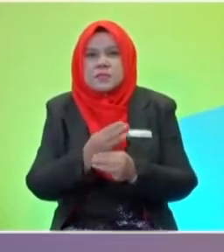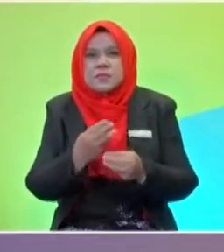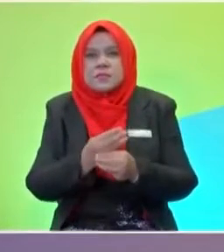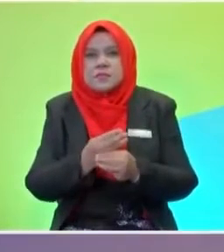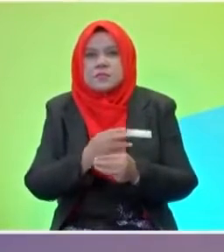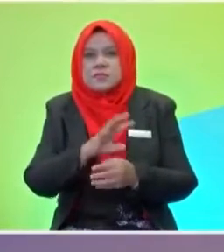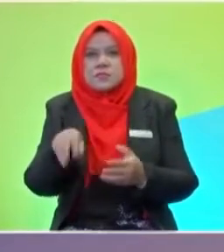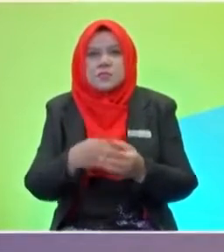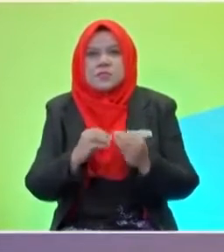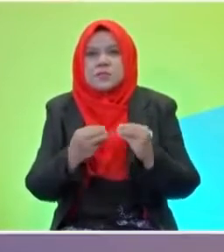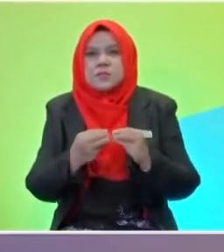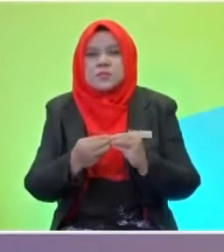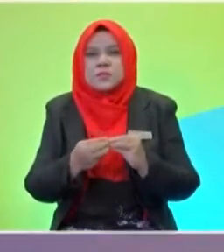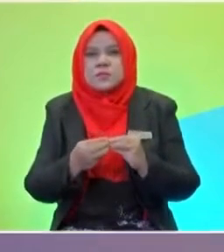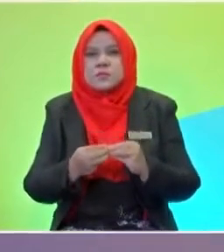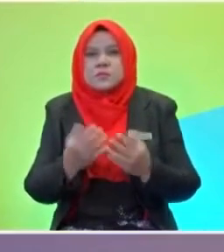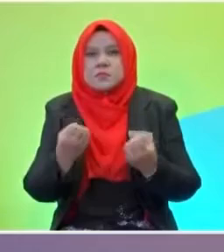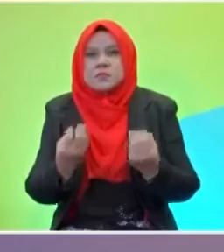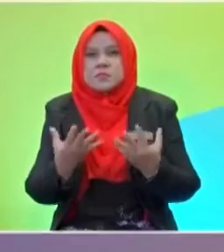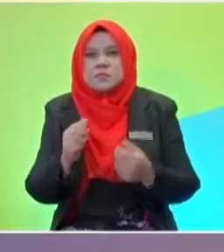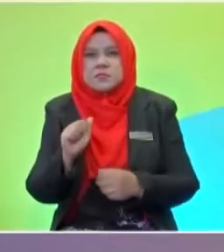numbers? How much is A?